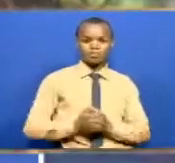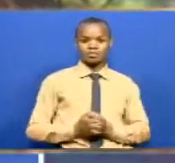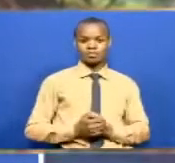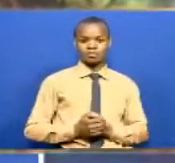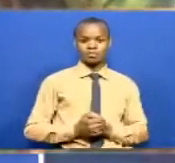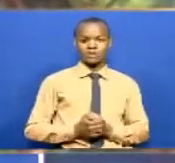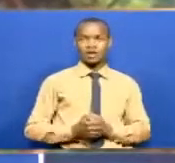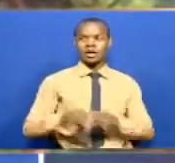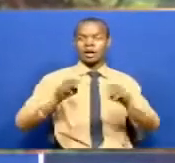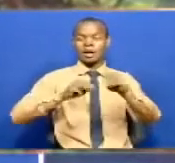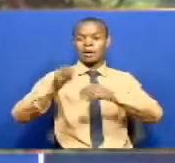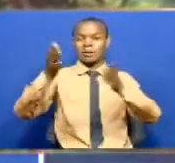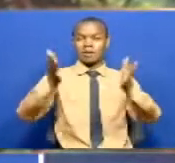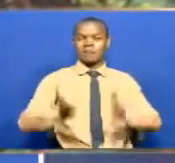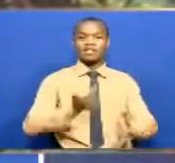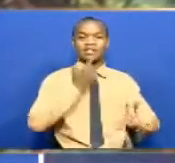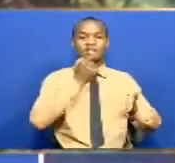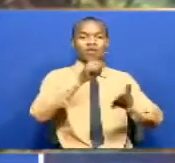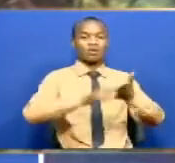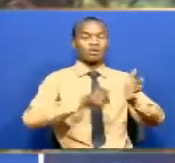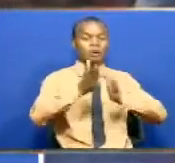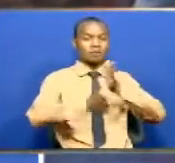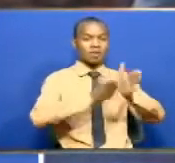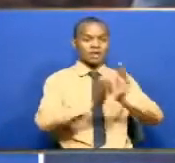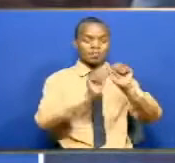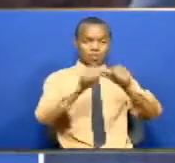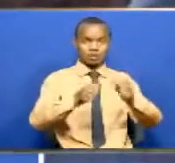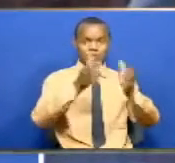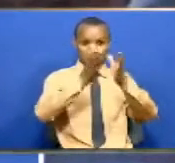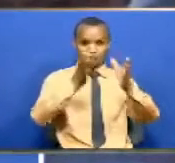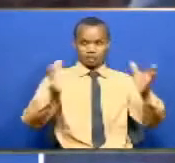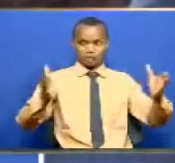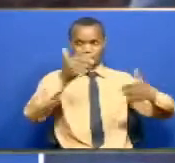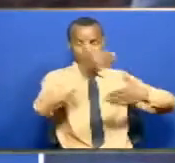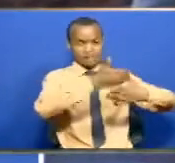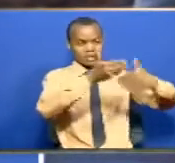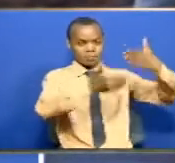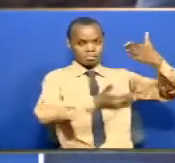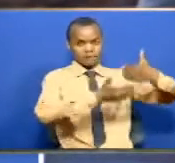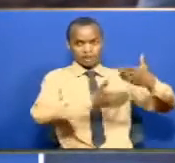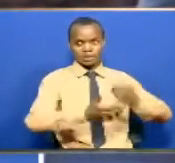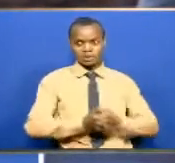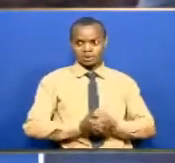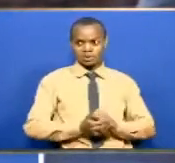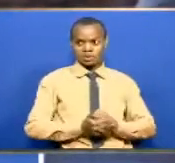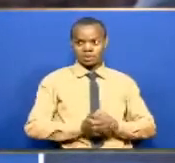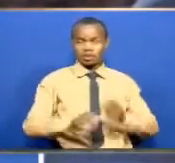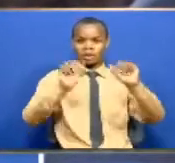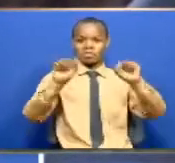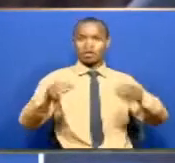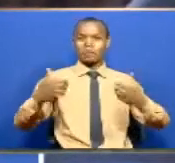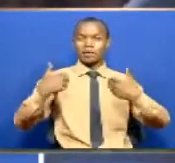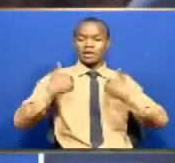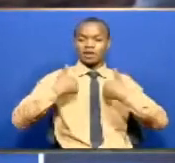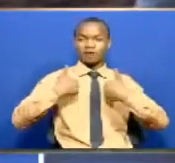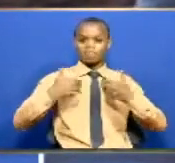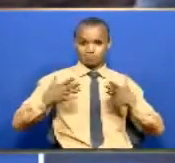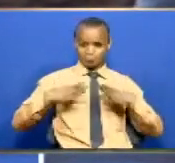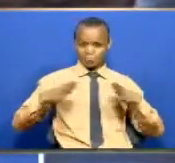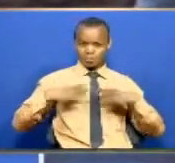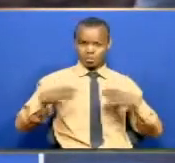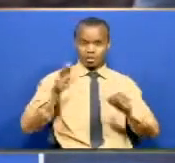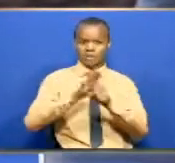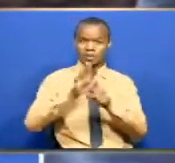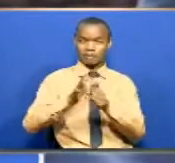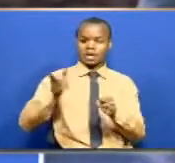to expand the facility to accommodate more members. We need a good space where we can have a number of these people added